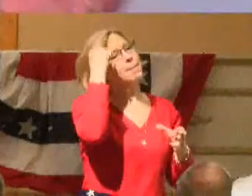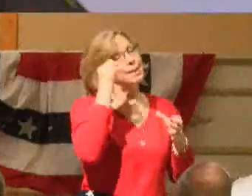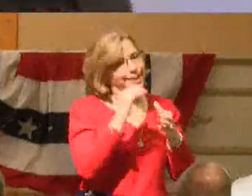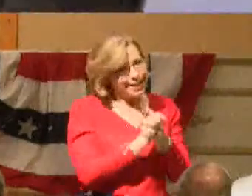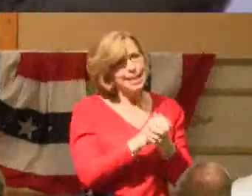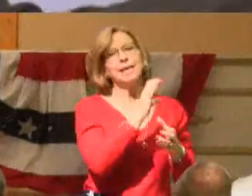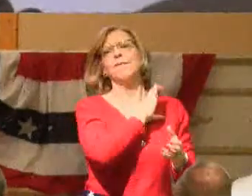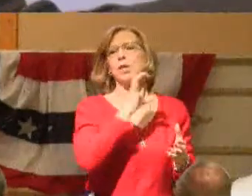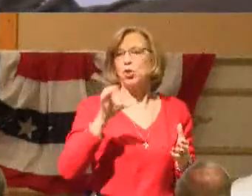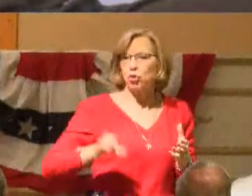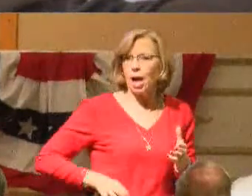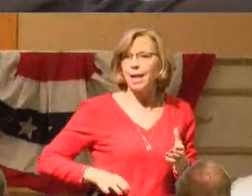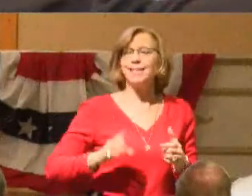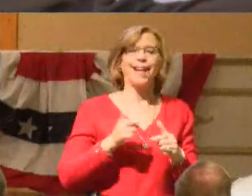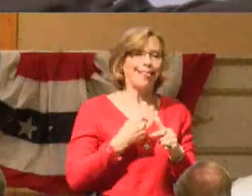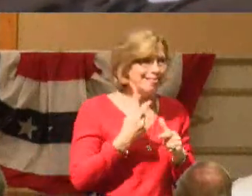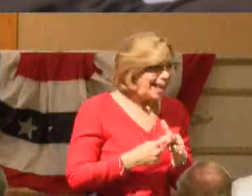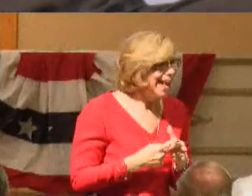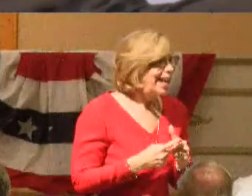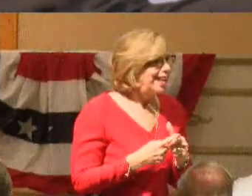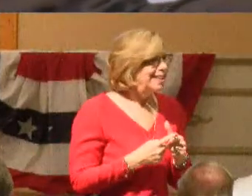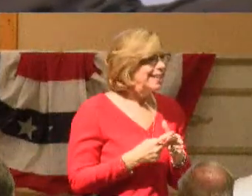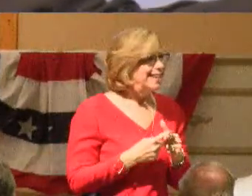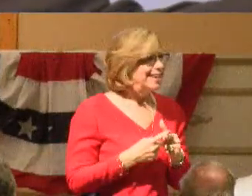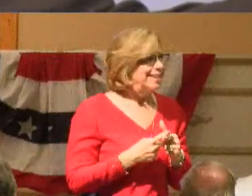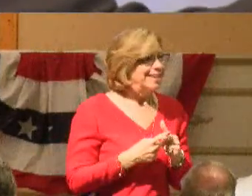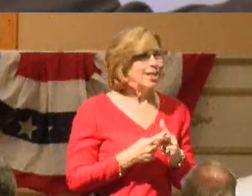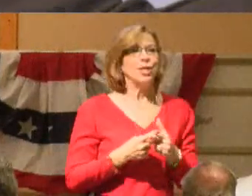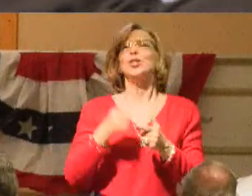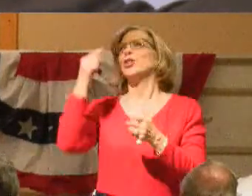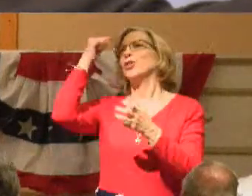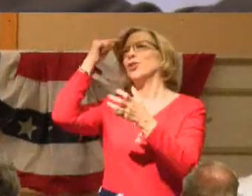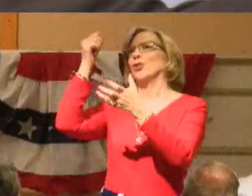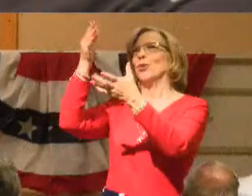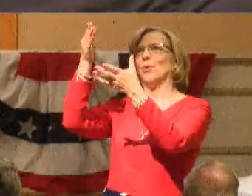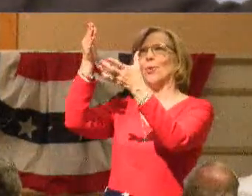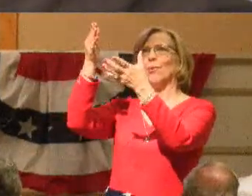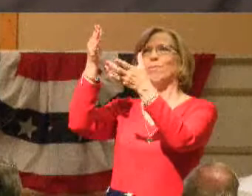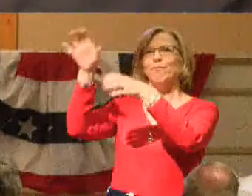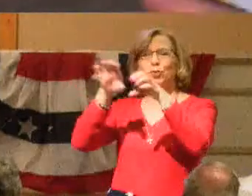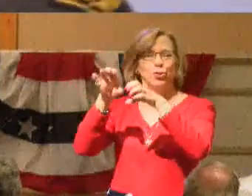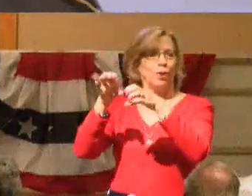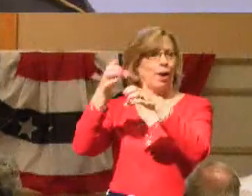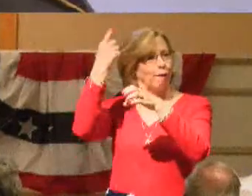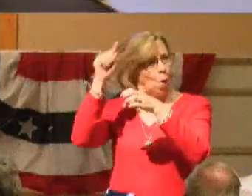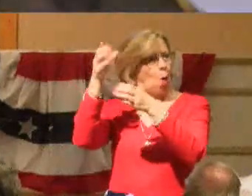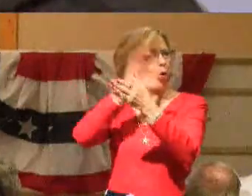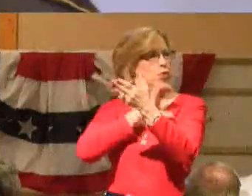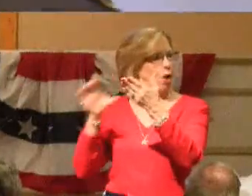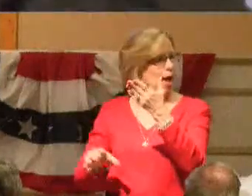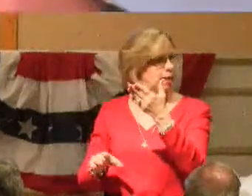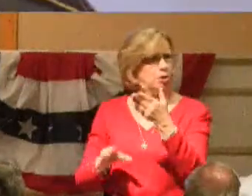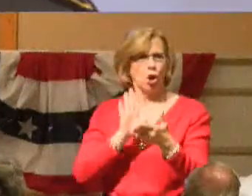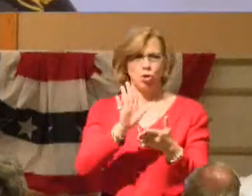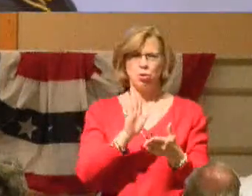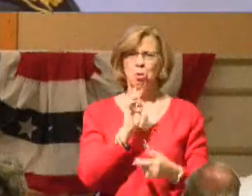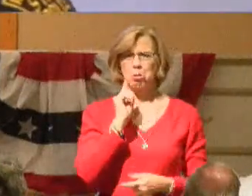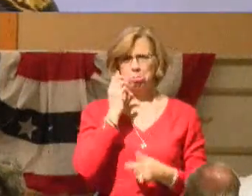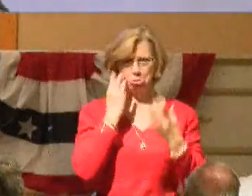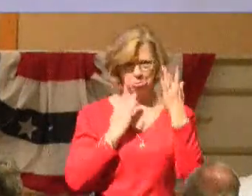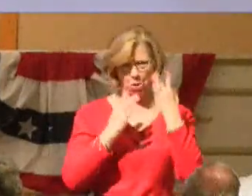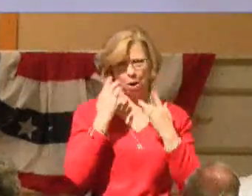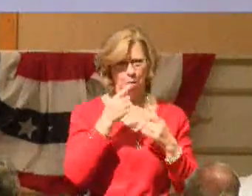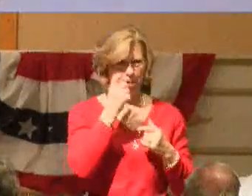Christ. That's the only way you can have saving faith. Saving faith only comes by a genuine sorrow, a sorrow over